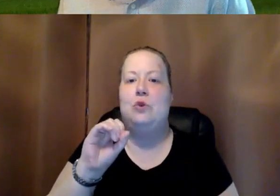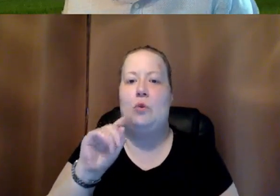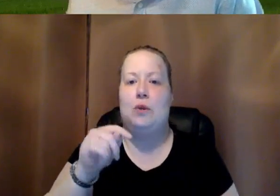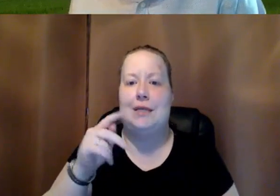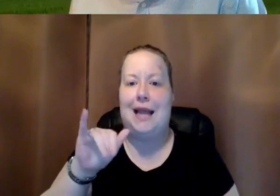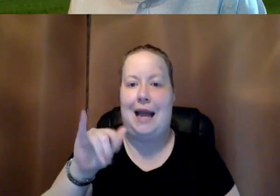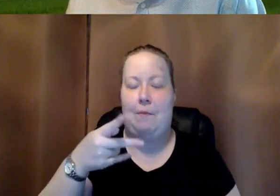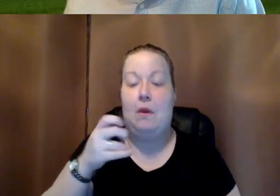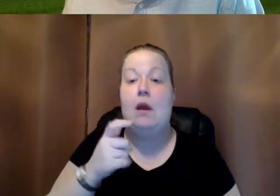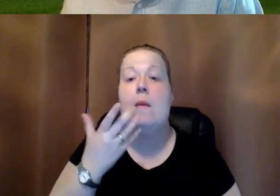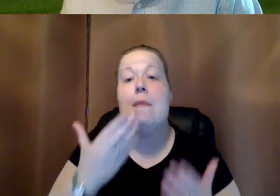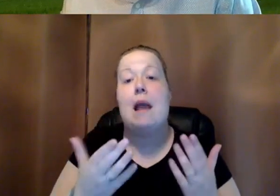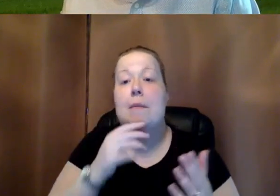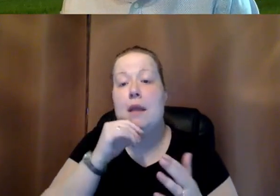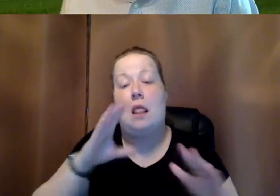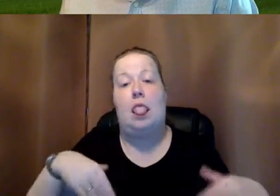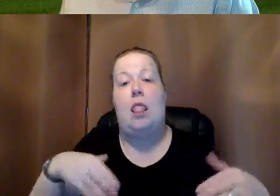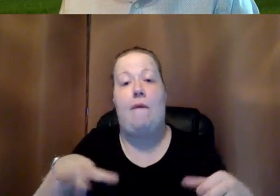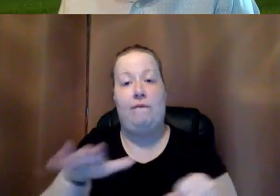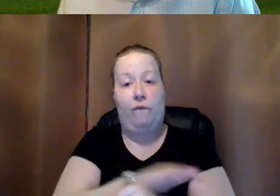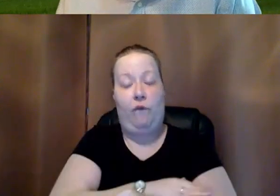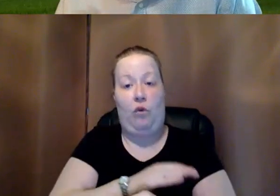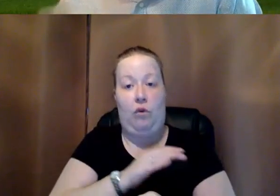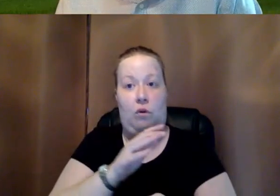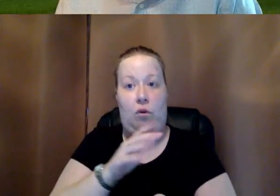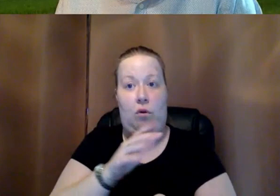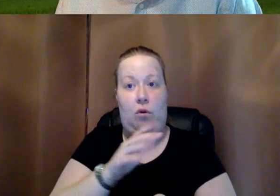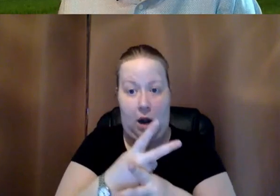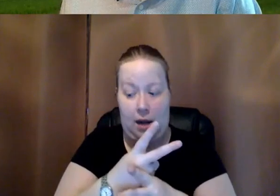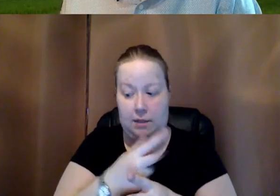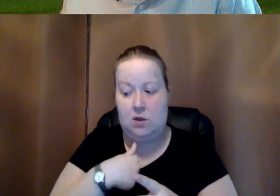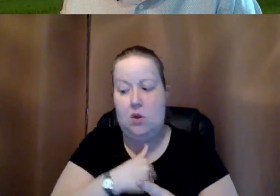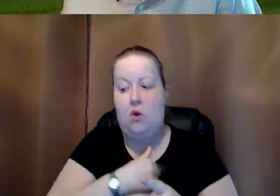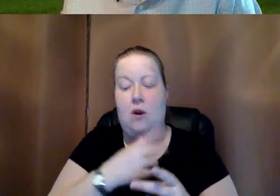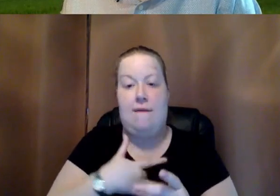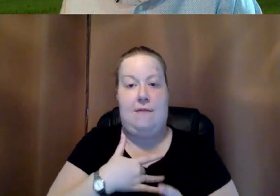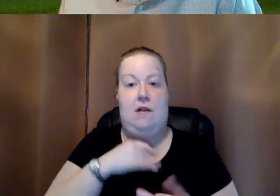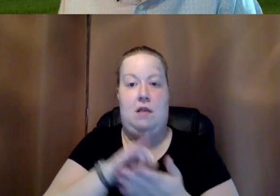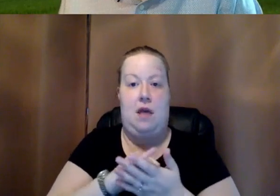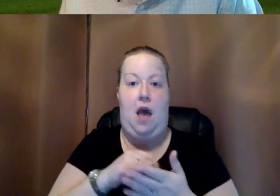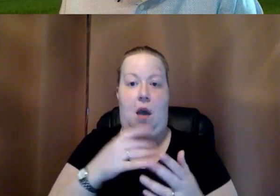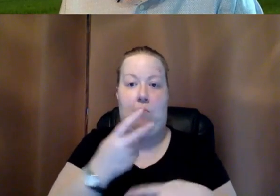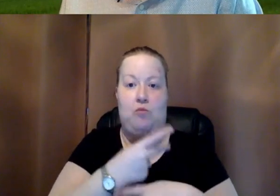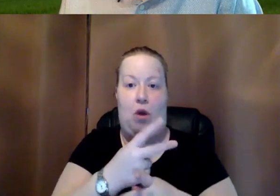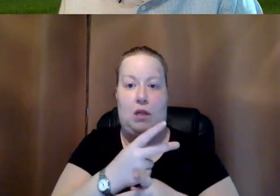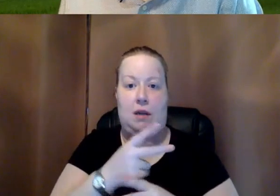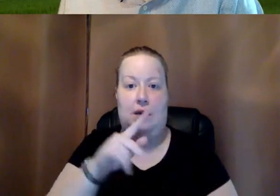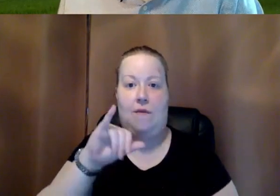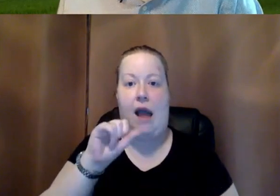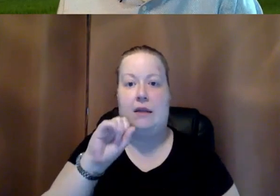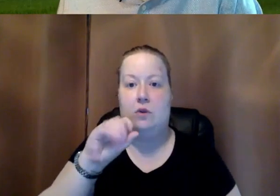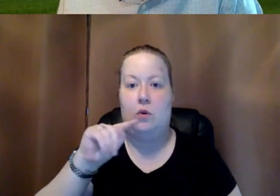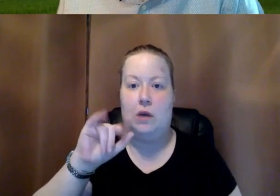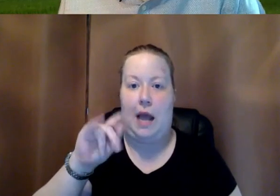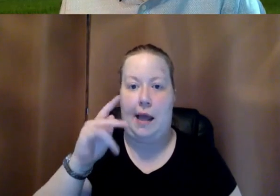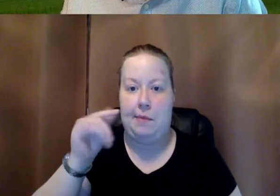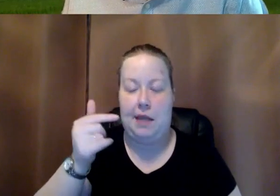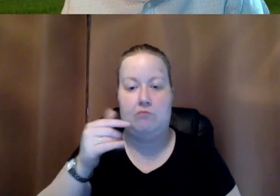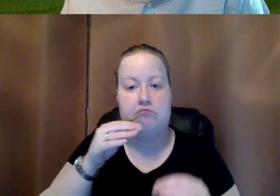fully fledged products yet. And we think this process of isotyping is actually ripe for the research